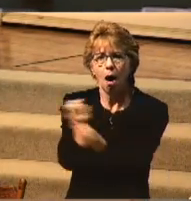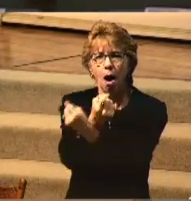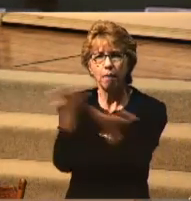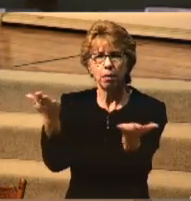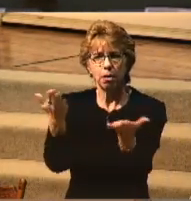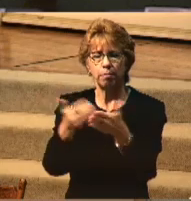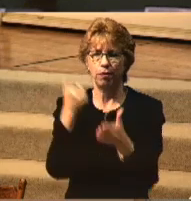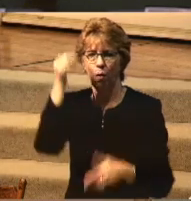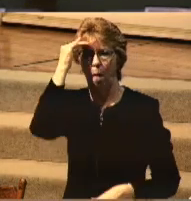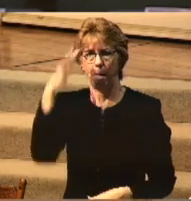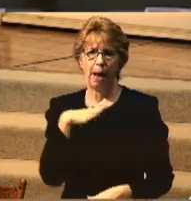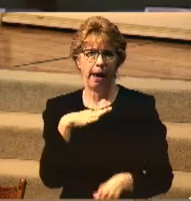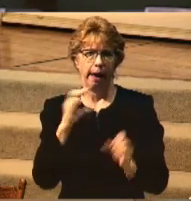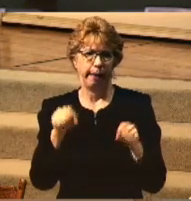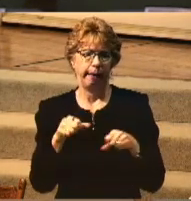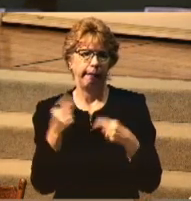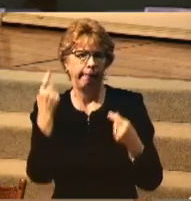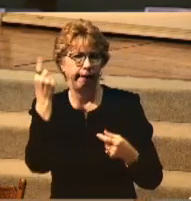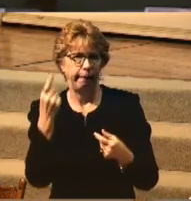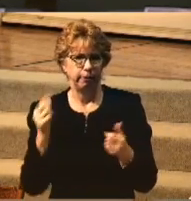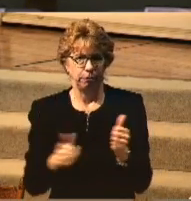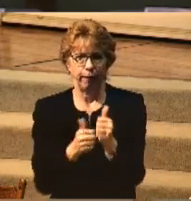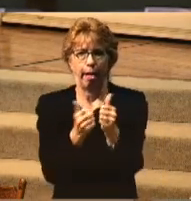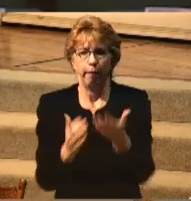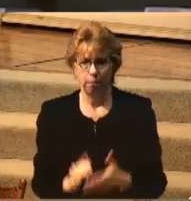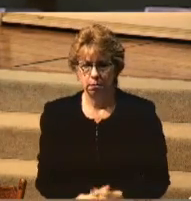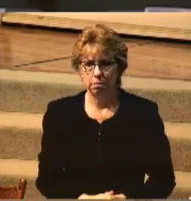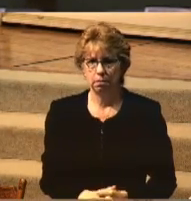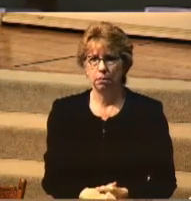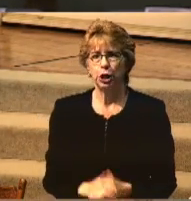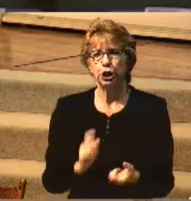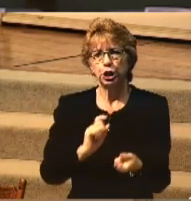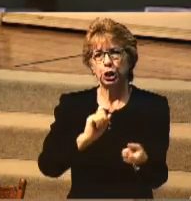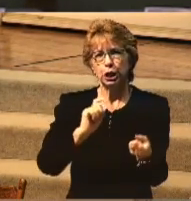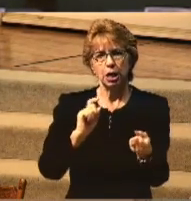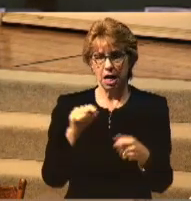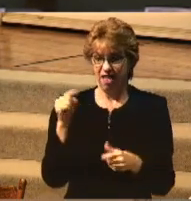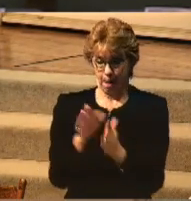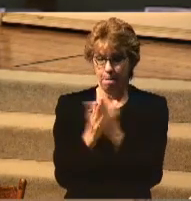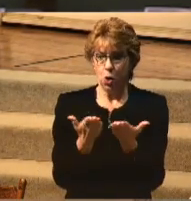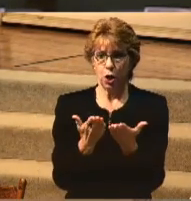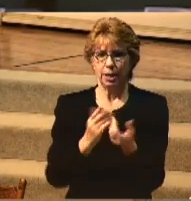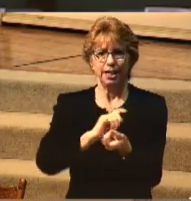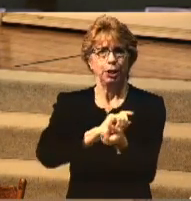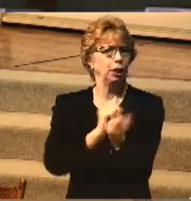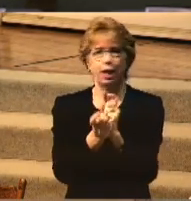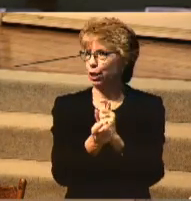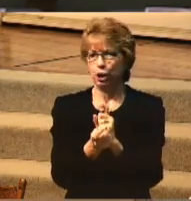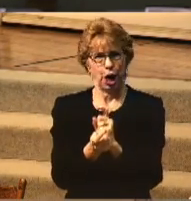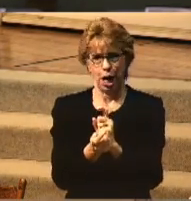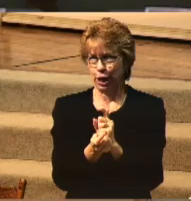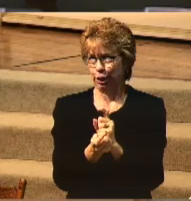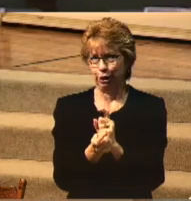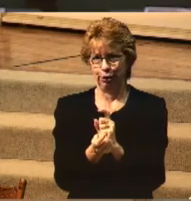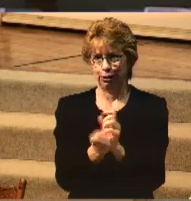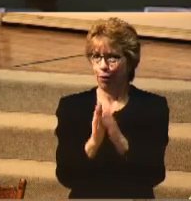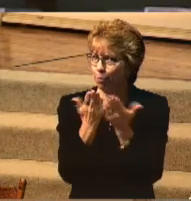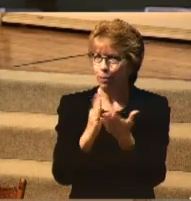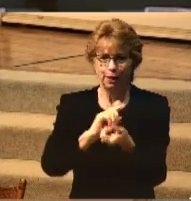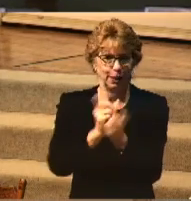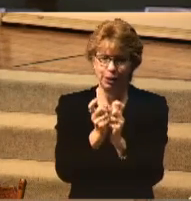could ever think about catching up. It's changeless. It's changeless. He's precious because his book is